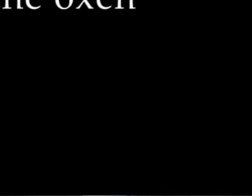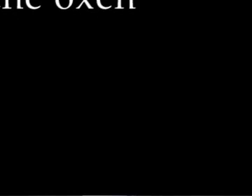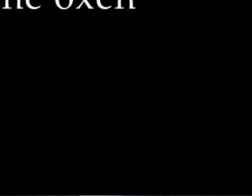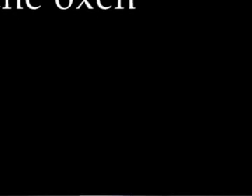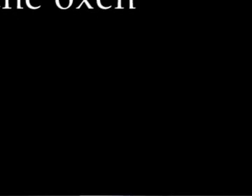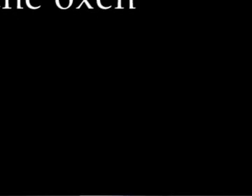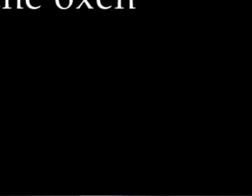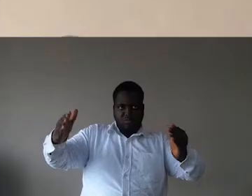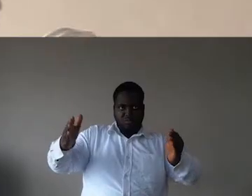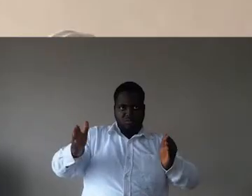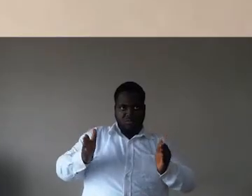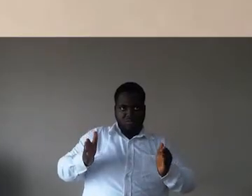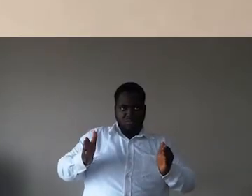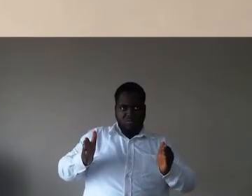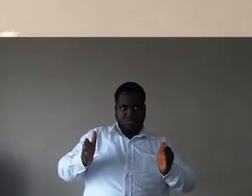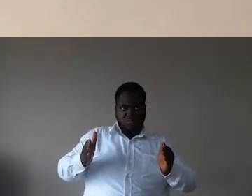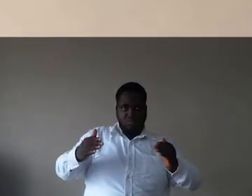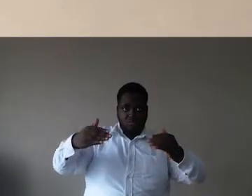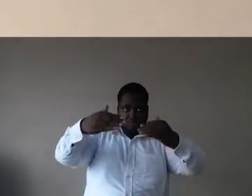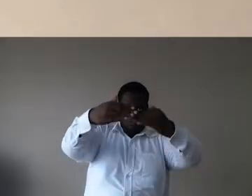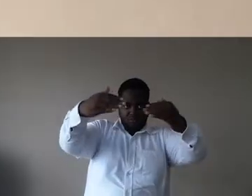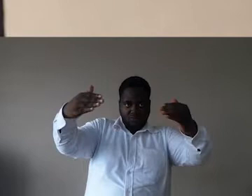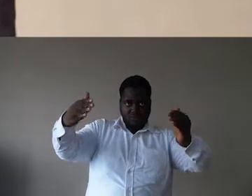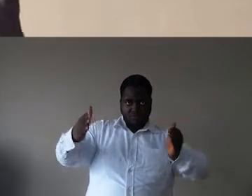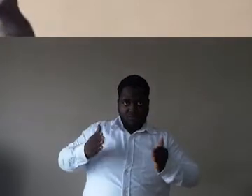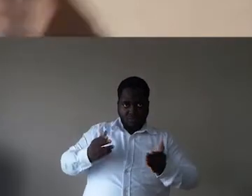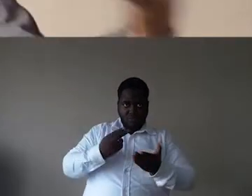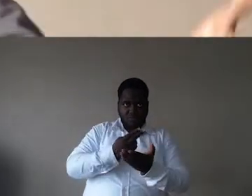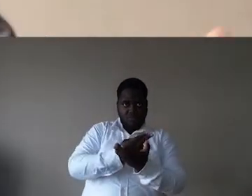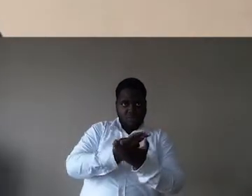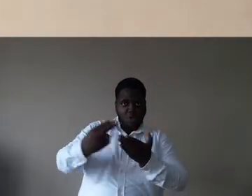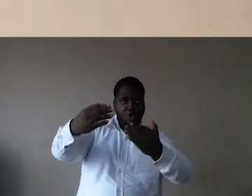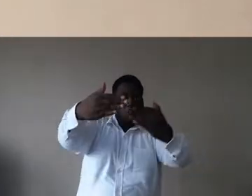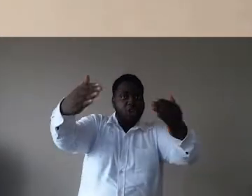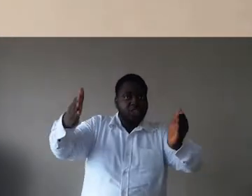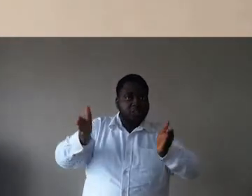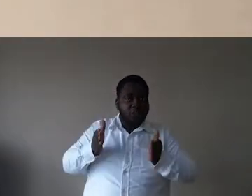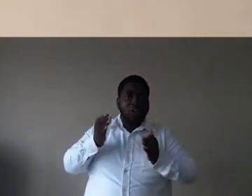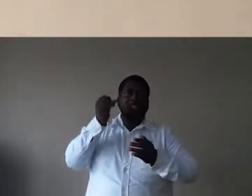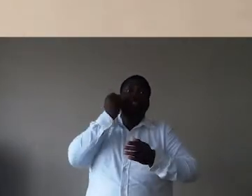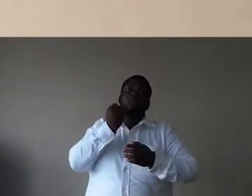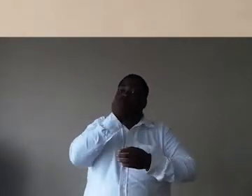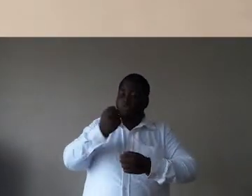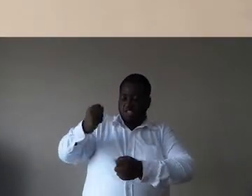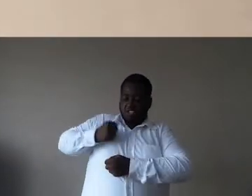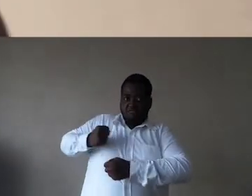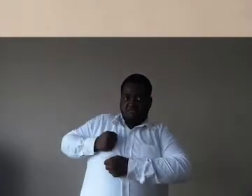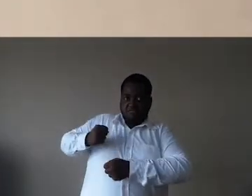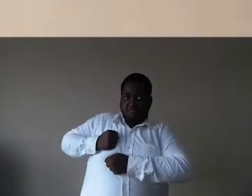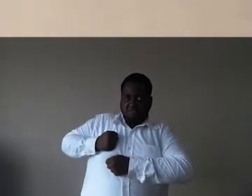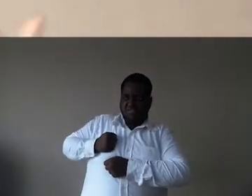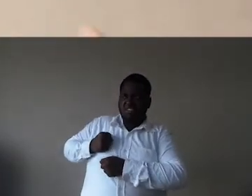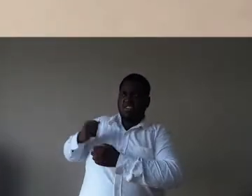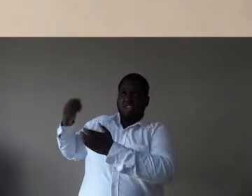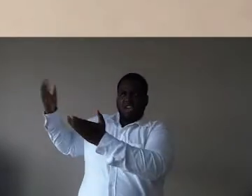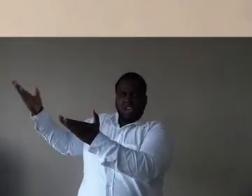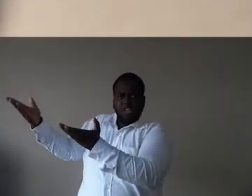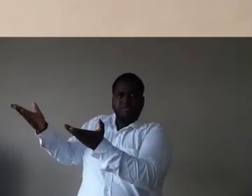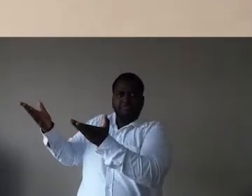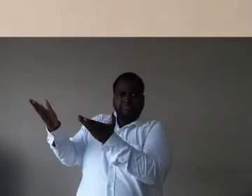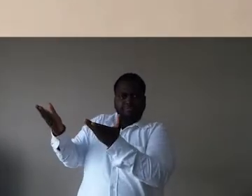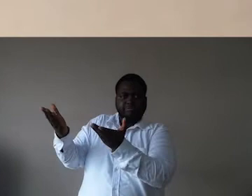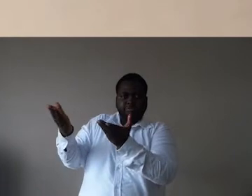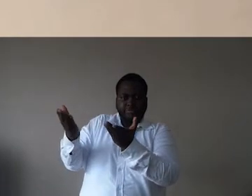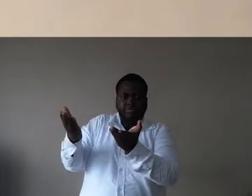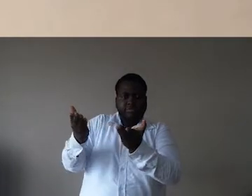brief summary of what had happened here. The Ark of Covenant had gone to the house of Abimelech, and as a priest, they had to